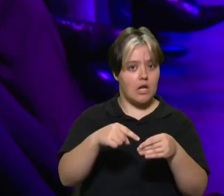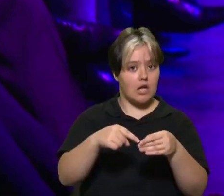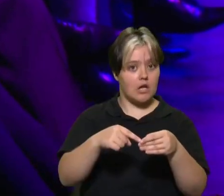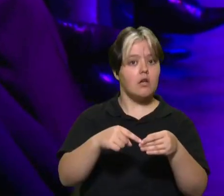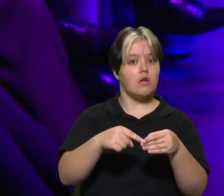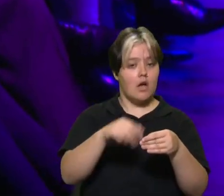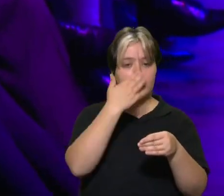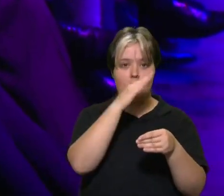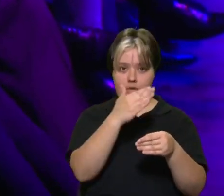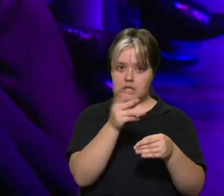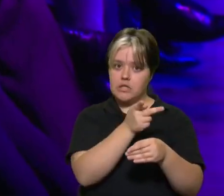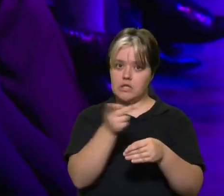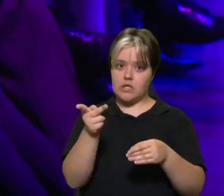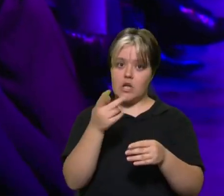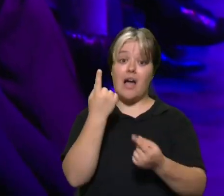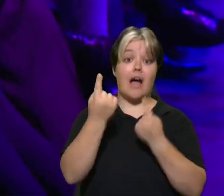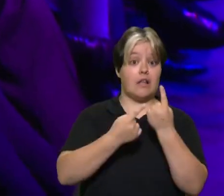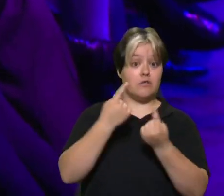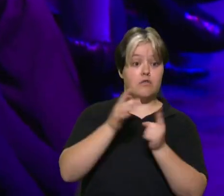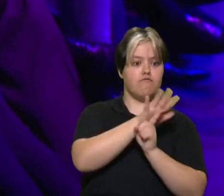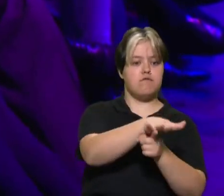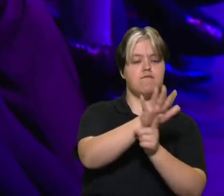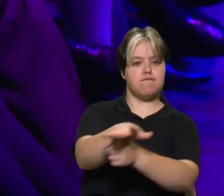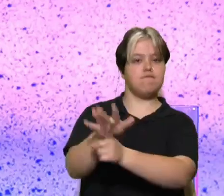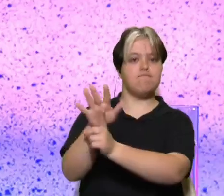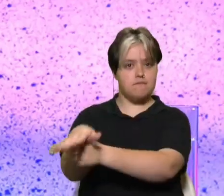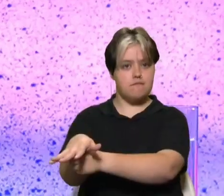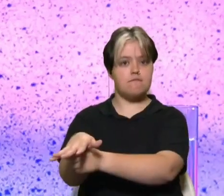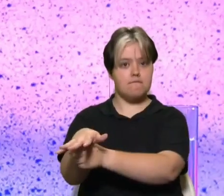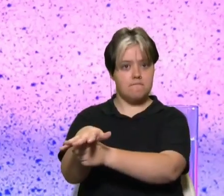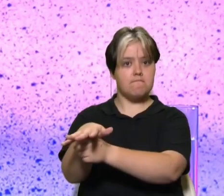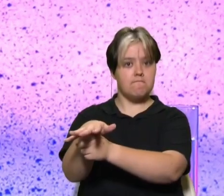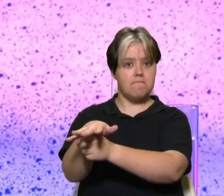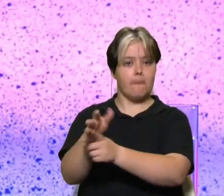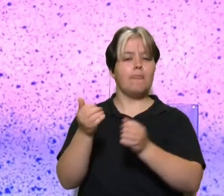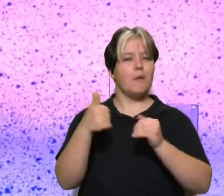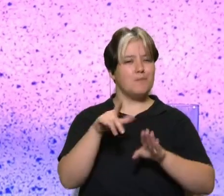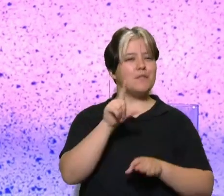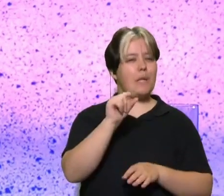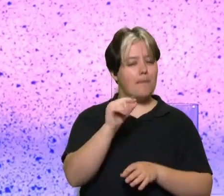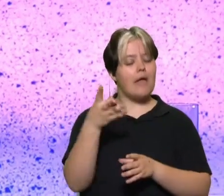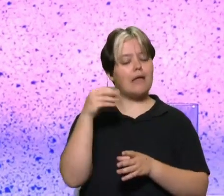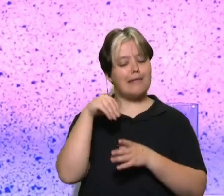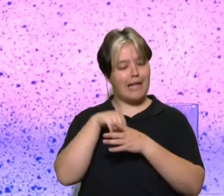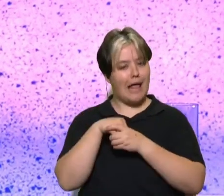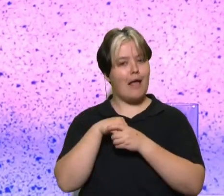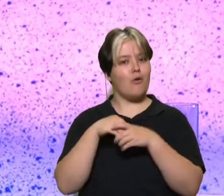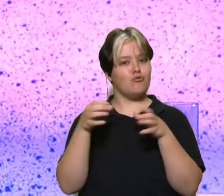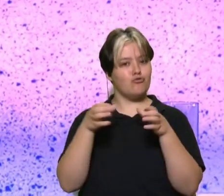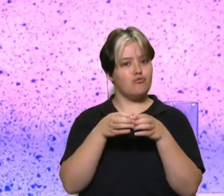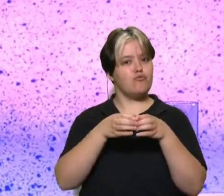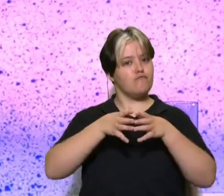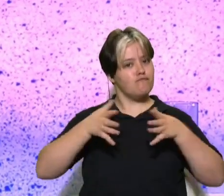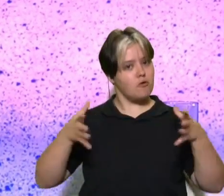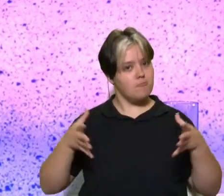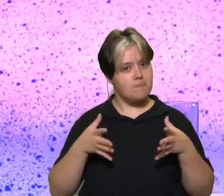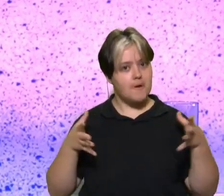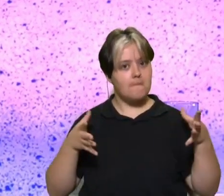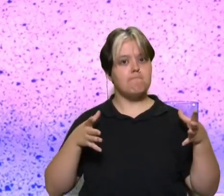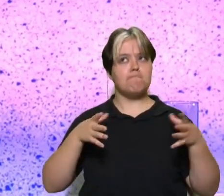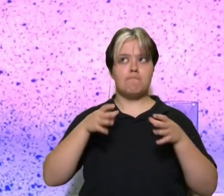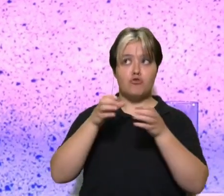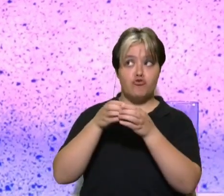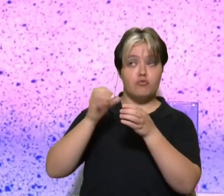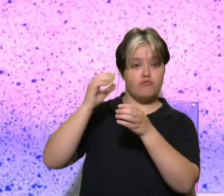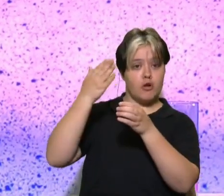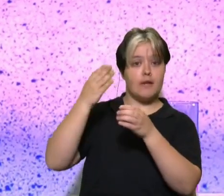and elections, and sometimes they so savagely repress, but they integrate masses